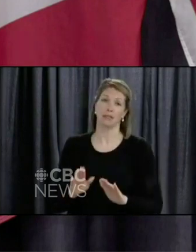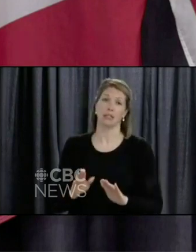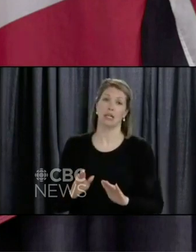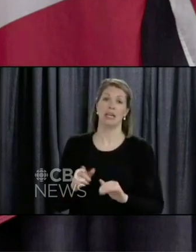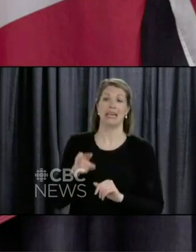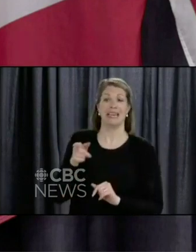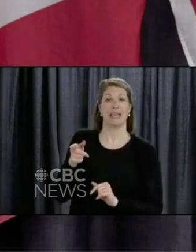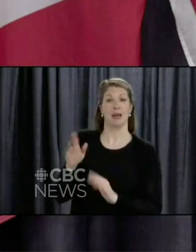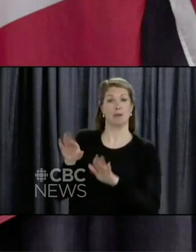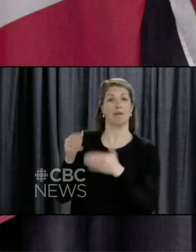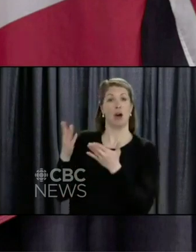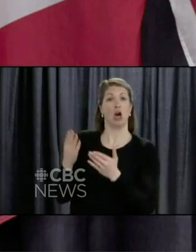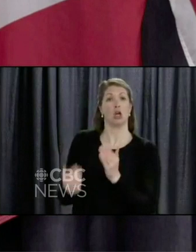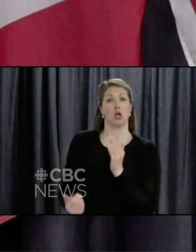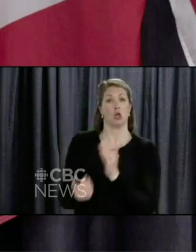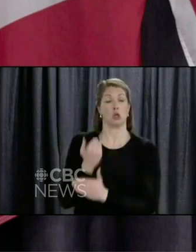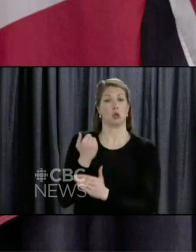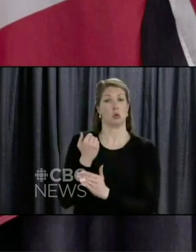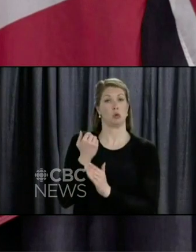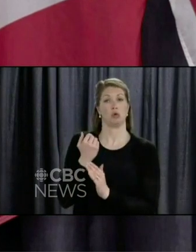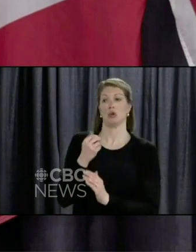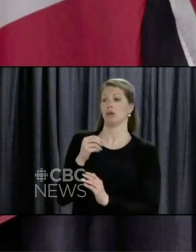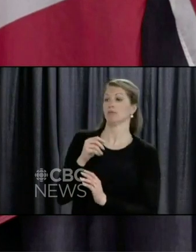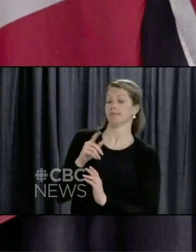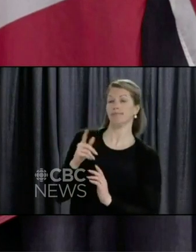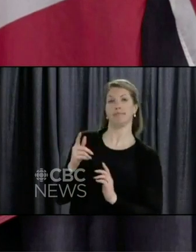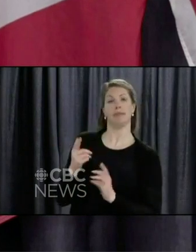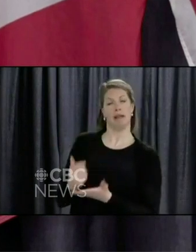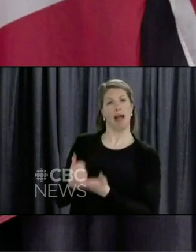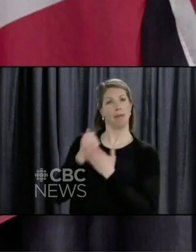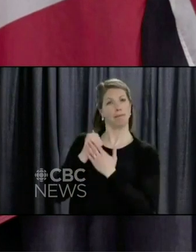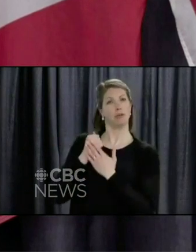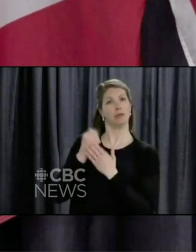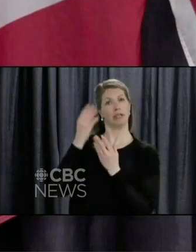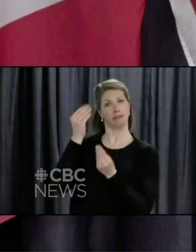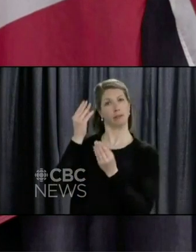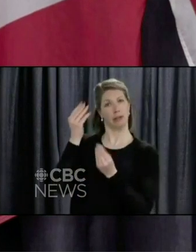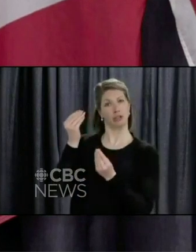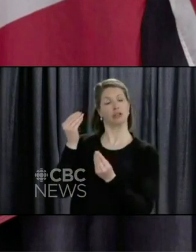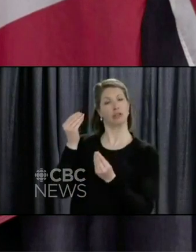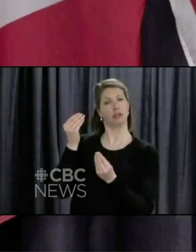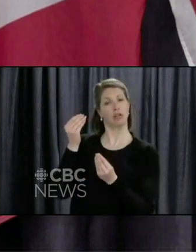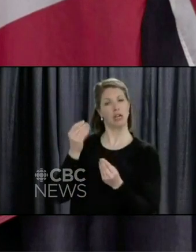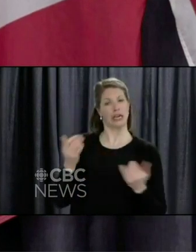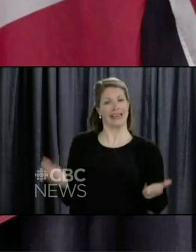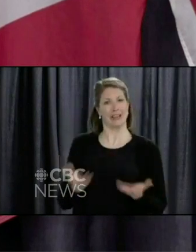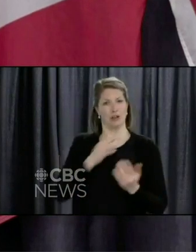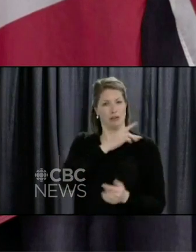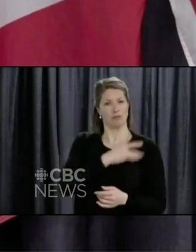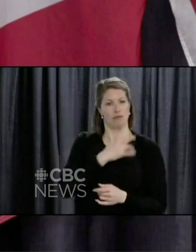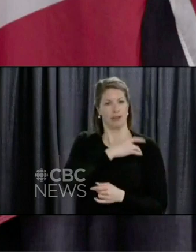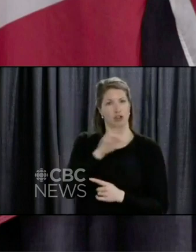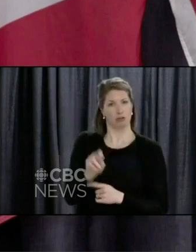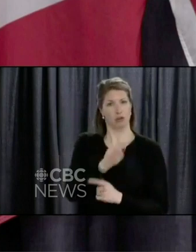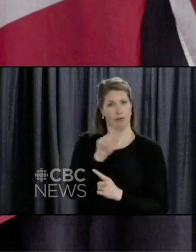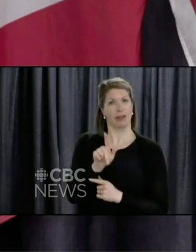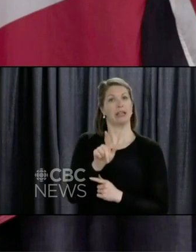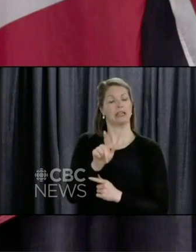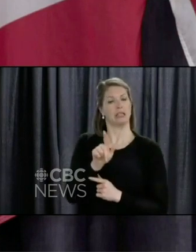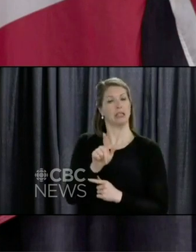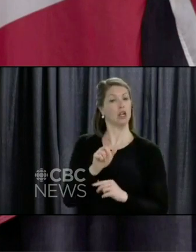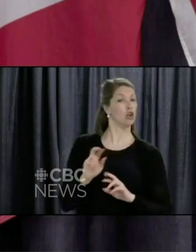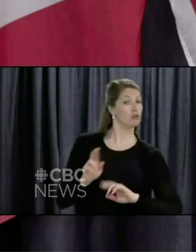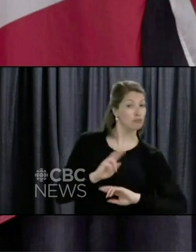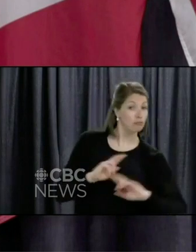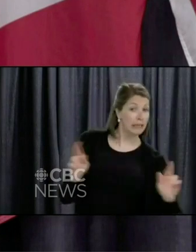our toolbox. One is an ability to assess when we might be ready as a province to say things are under control